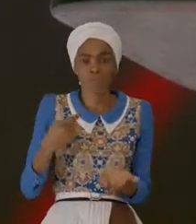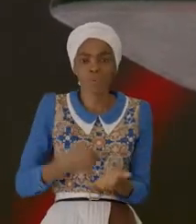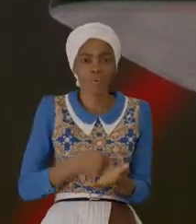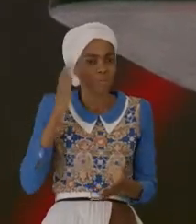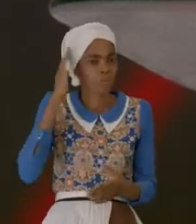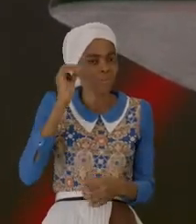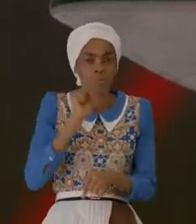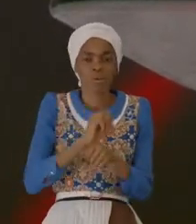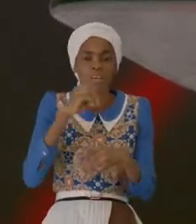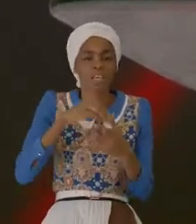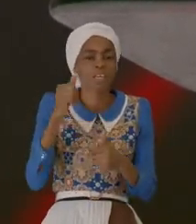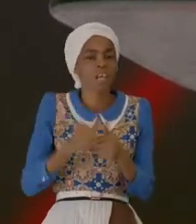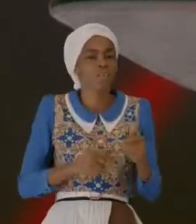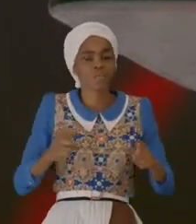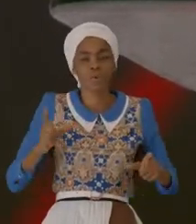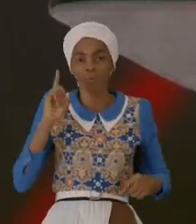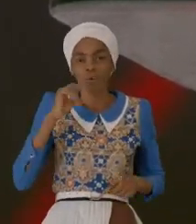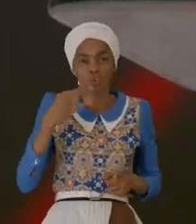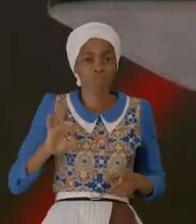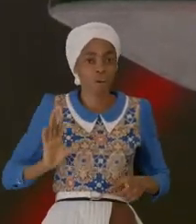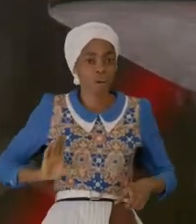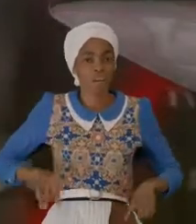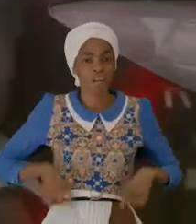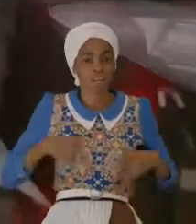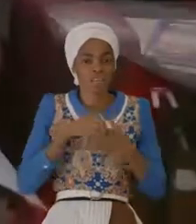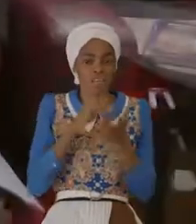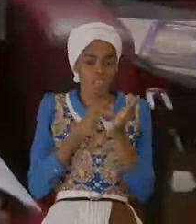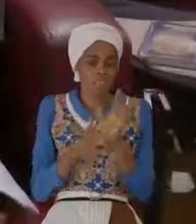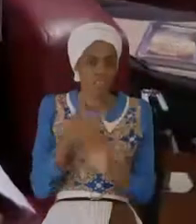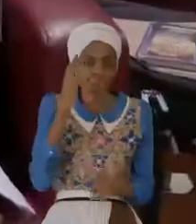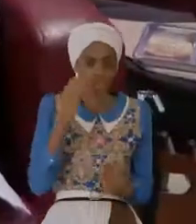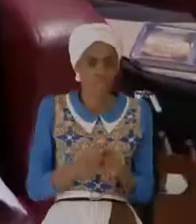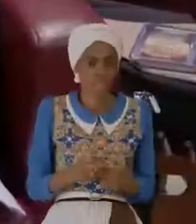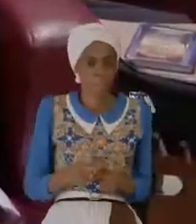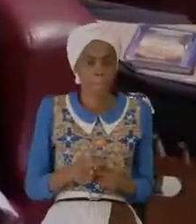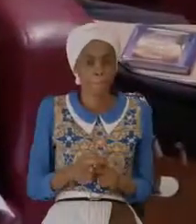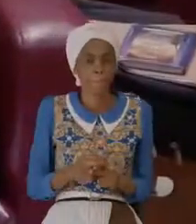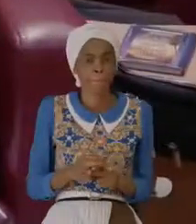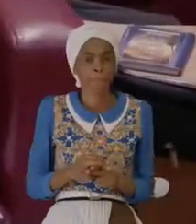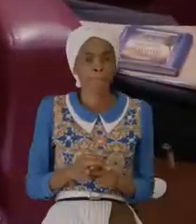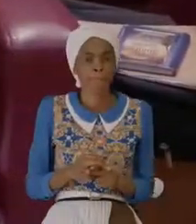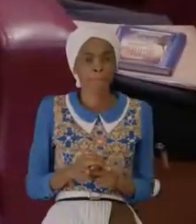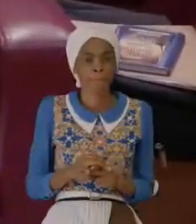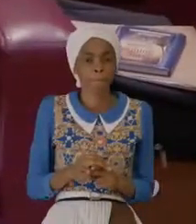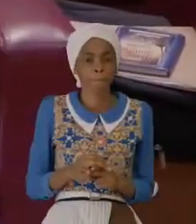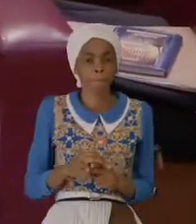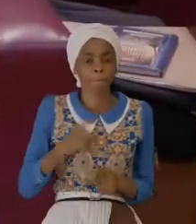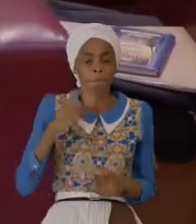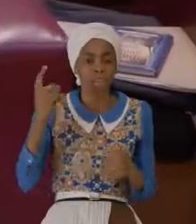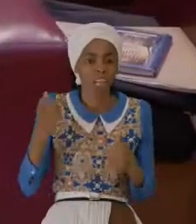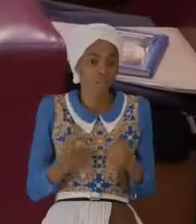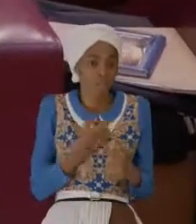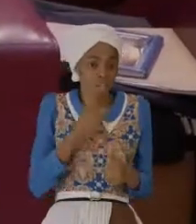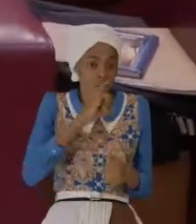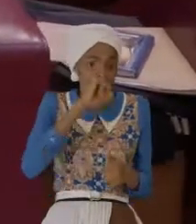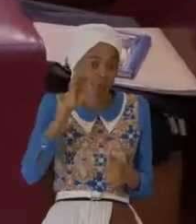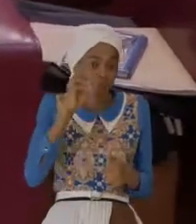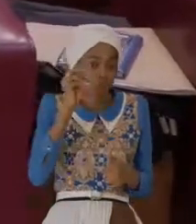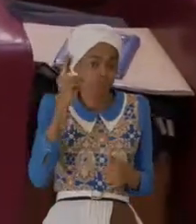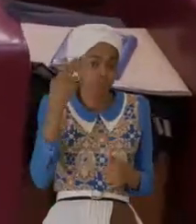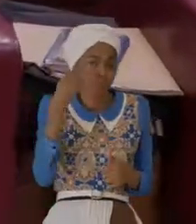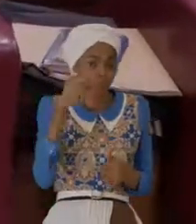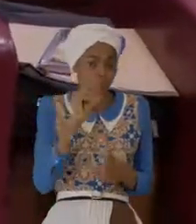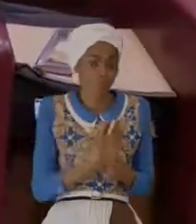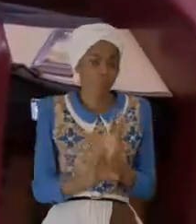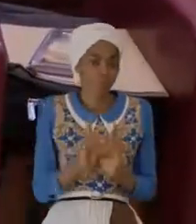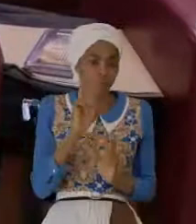walk in every one of our lives in Jesus name look at look at Foster John chapter 1